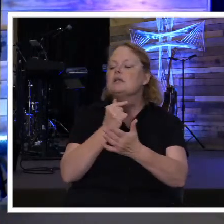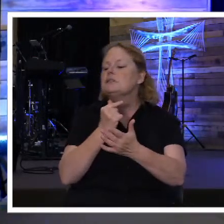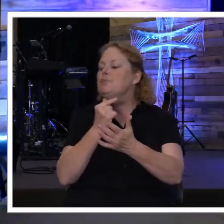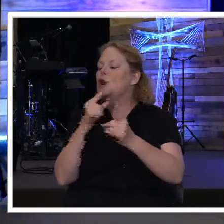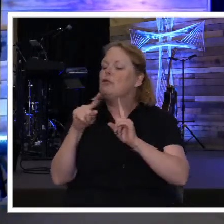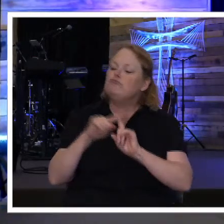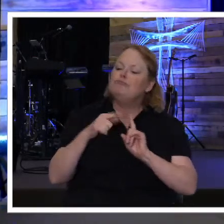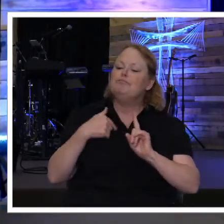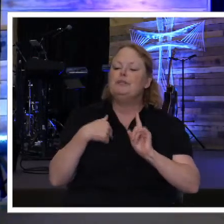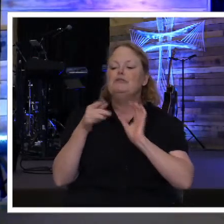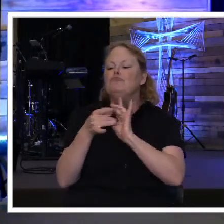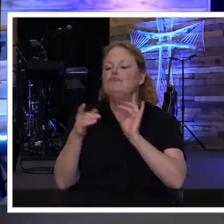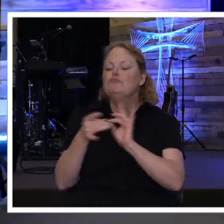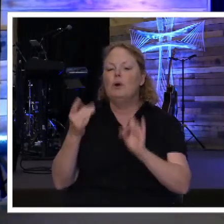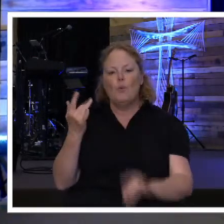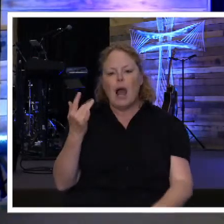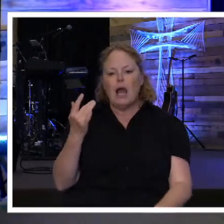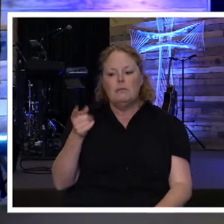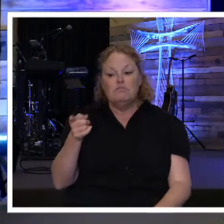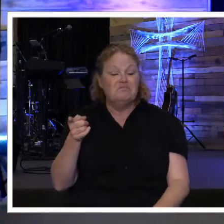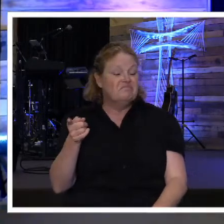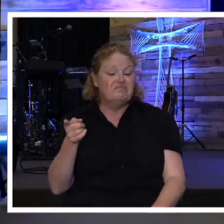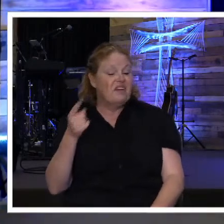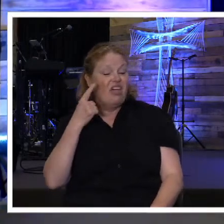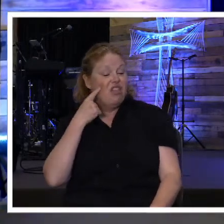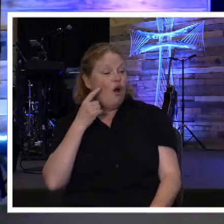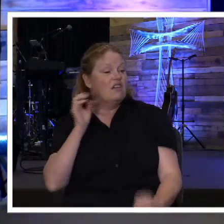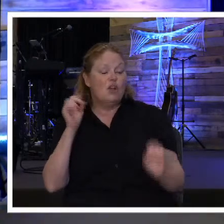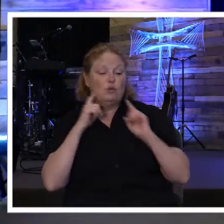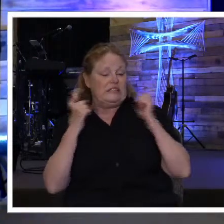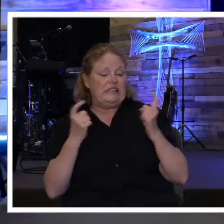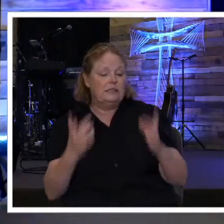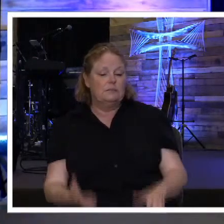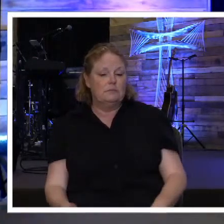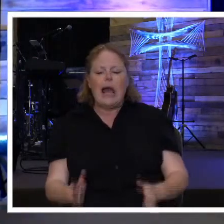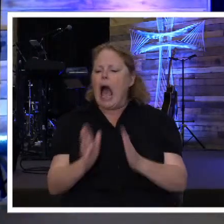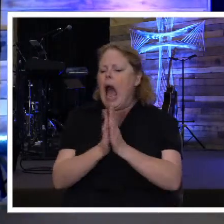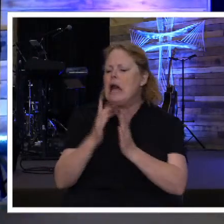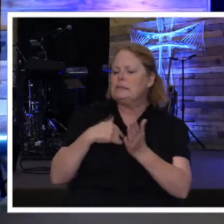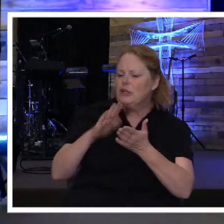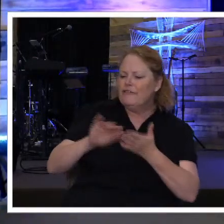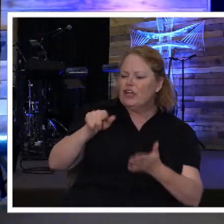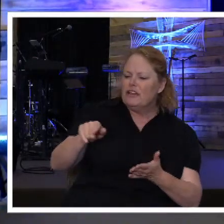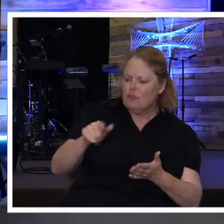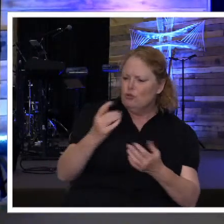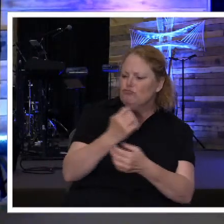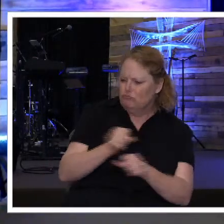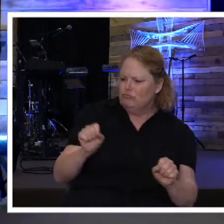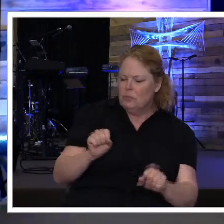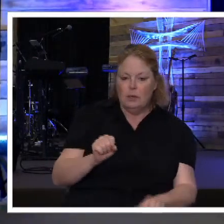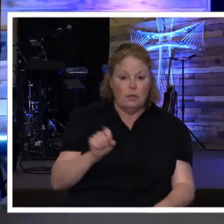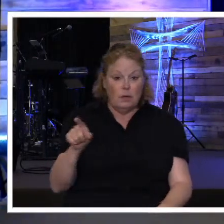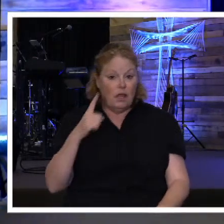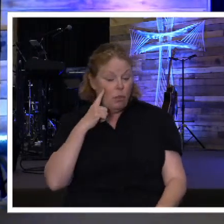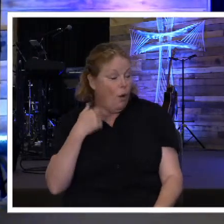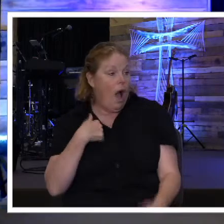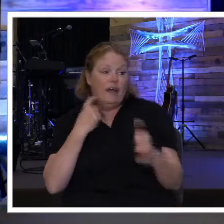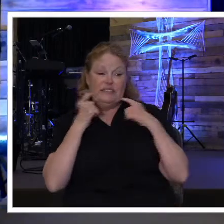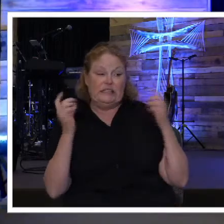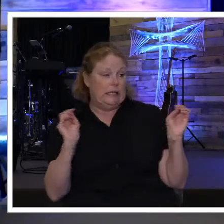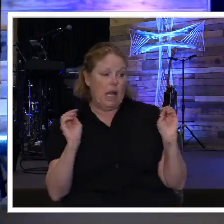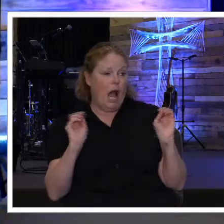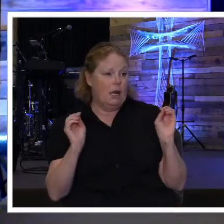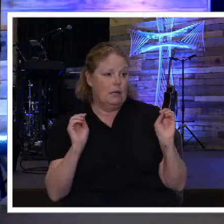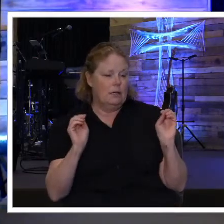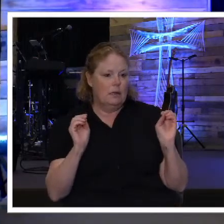young ruler is because the young man didn't think he had a problem. If Jesus had told him, I have come